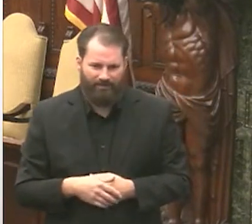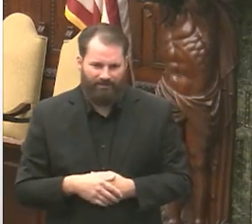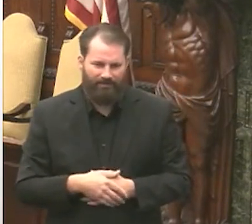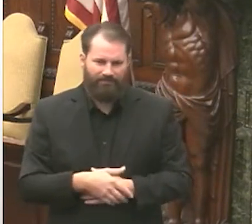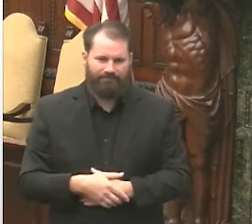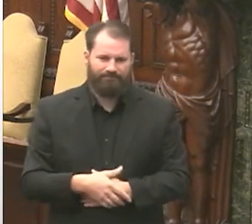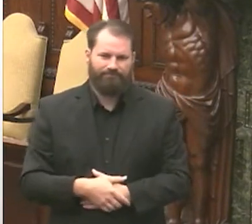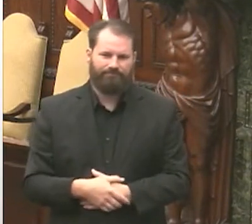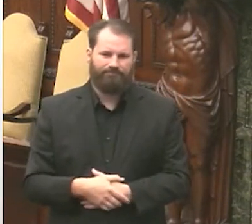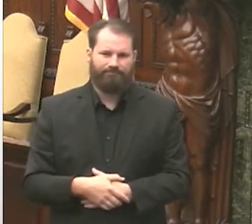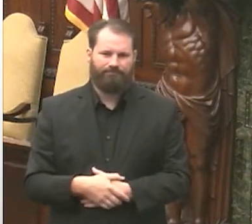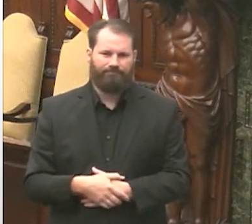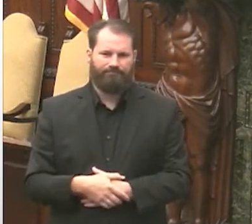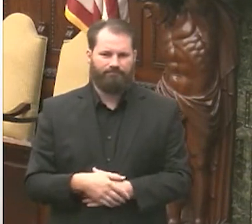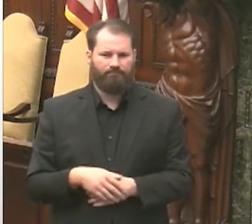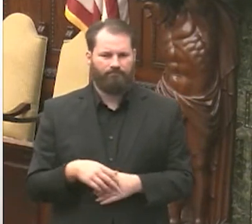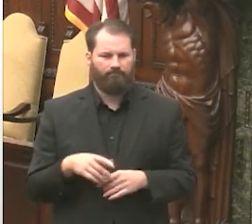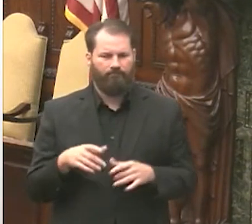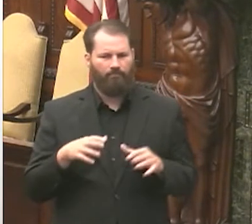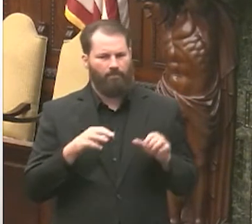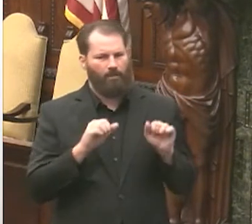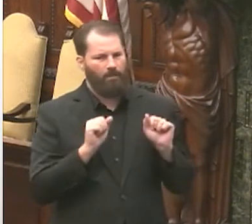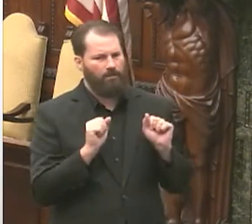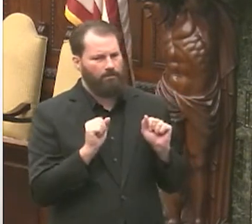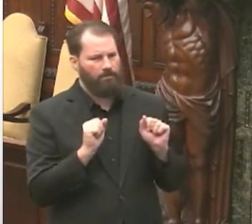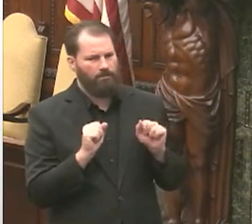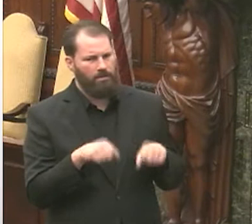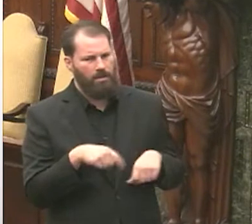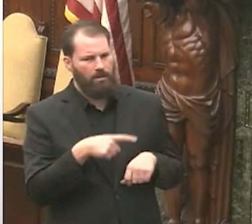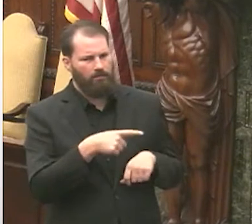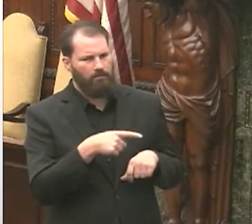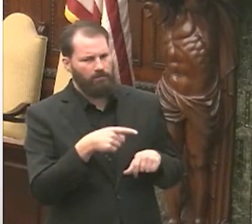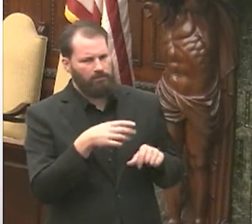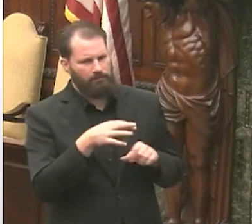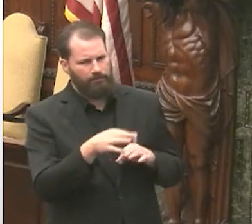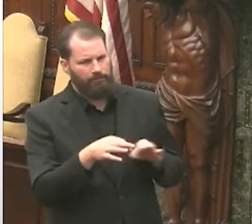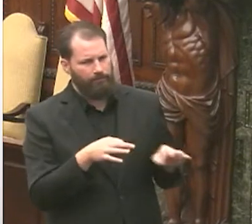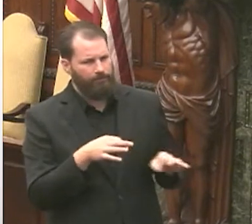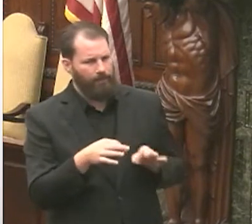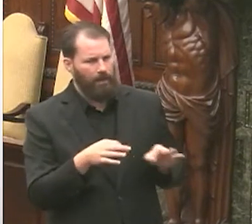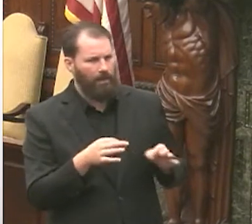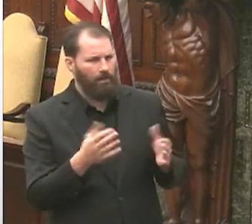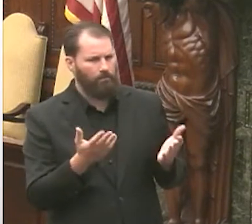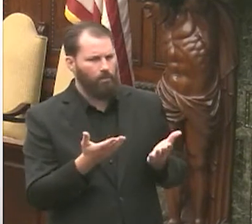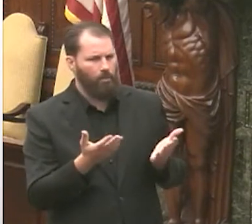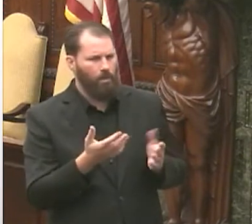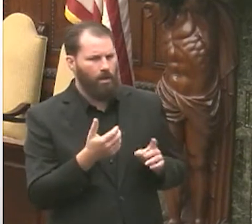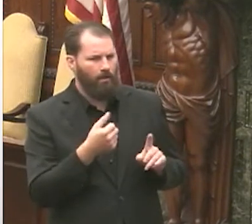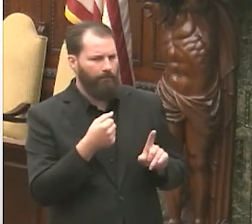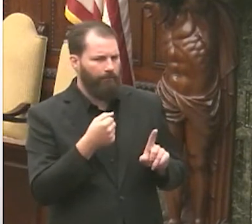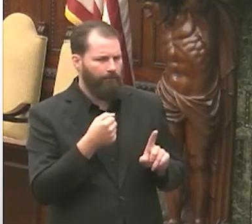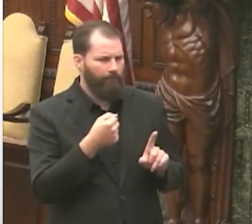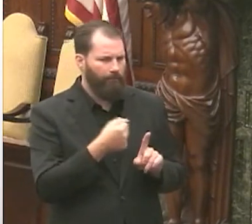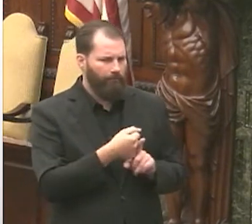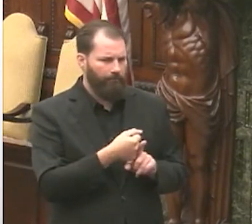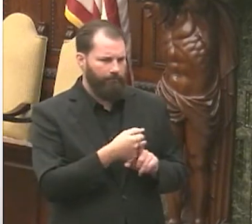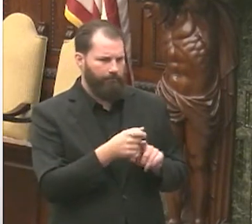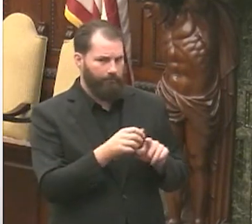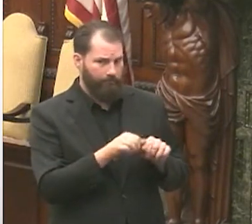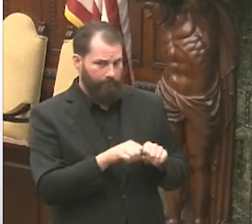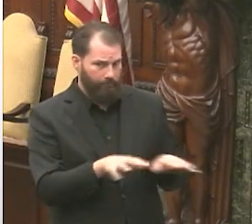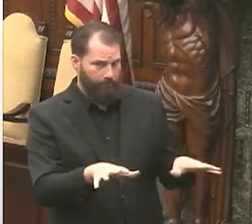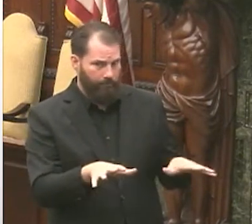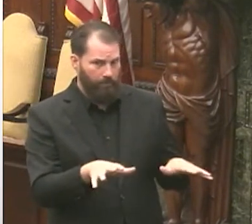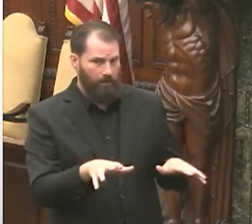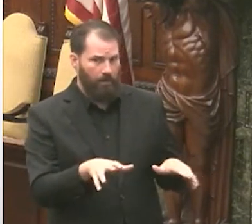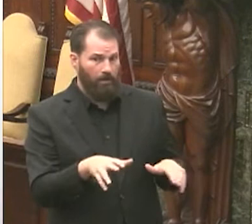rather explain whether that really impacts the spread of the virus, whether or not having rapid